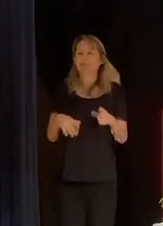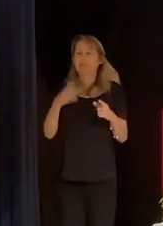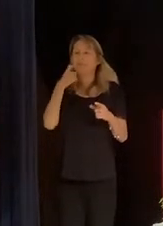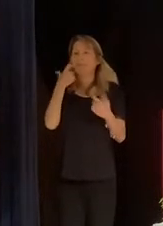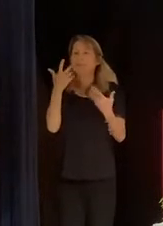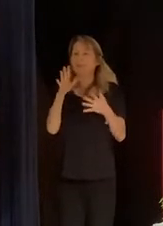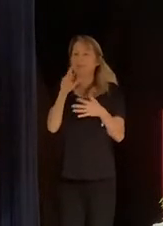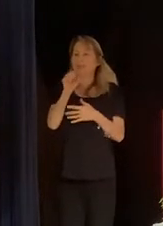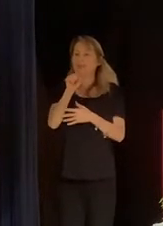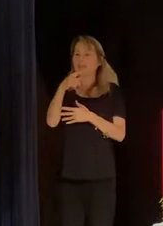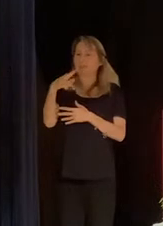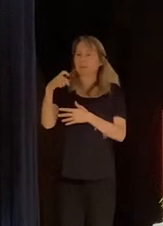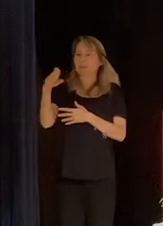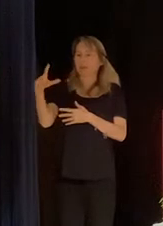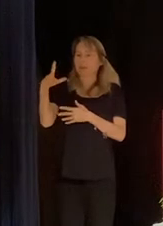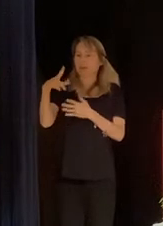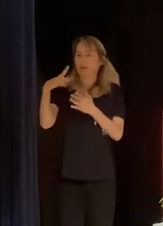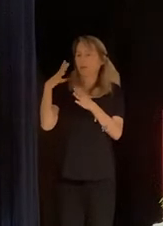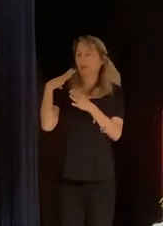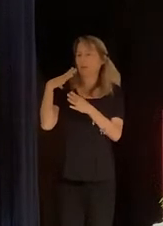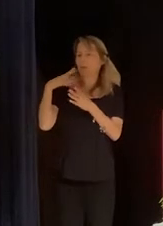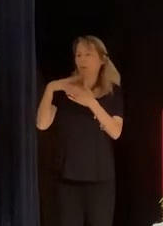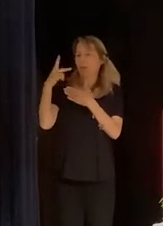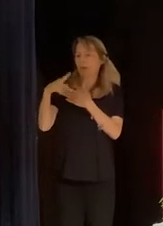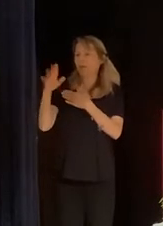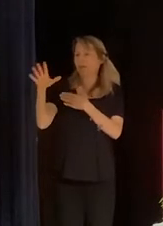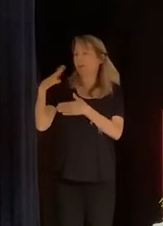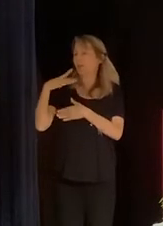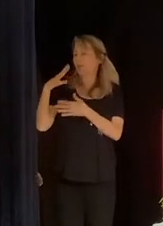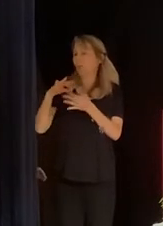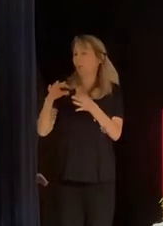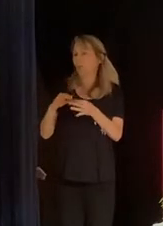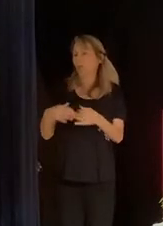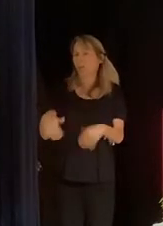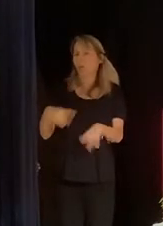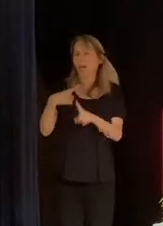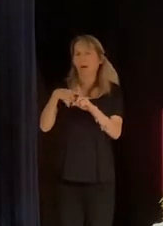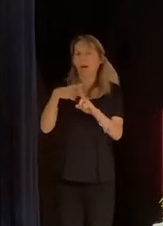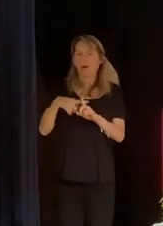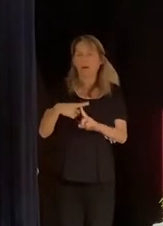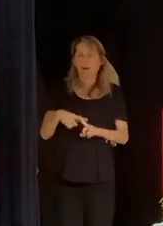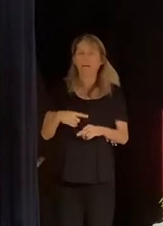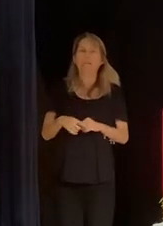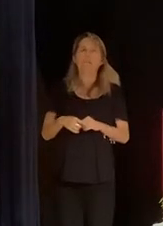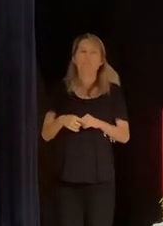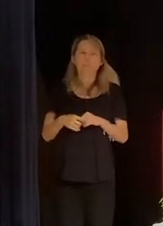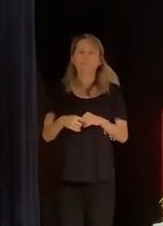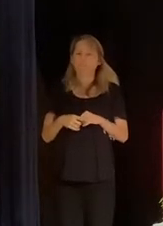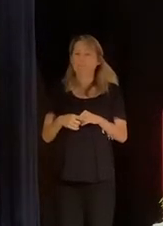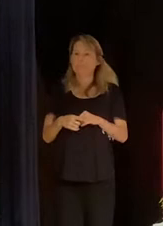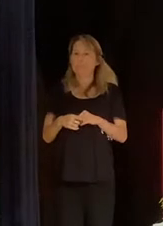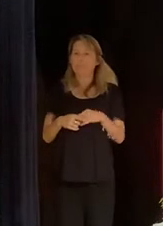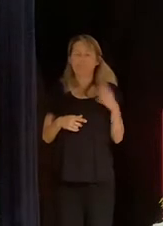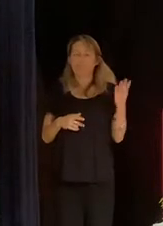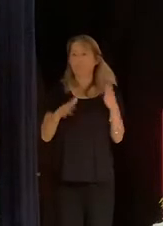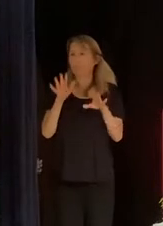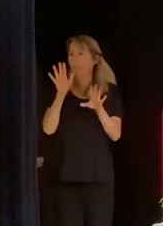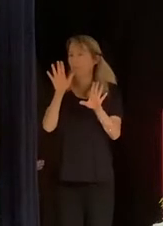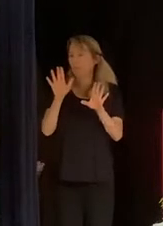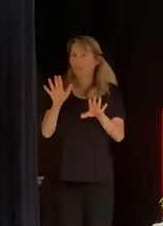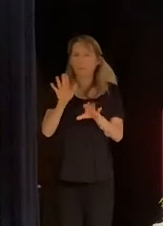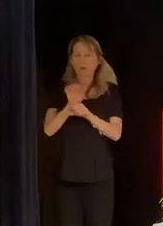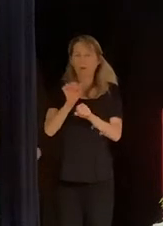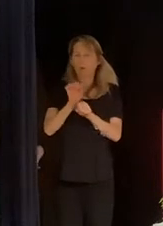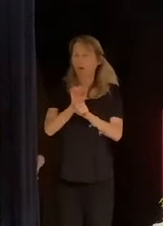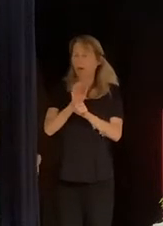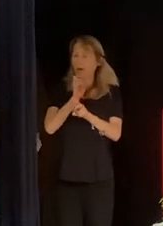Spiel Job coaching program, and his coaches have nothing but positive comments to say. Victor has shown excellent work ethic, as